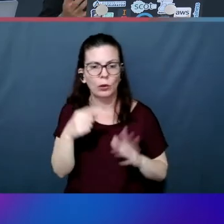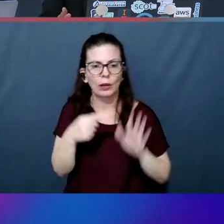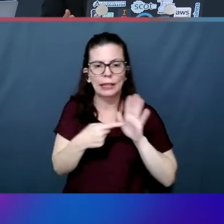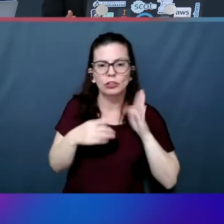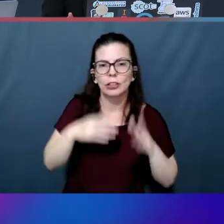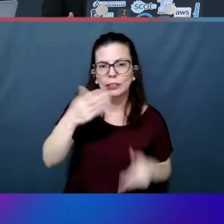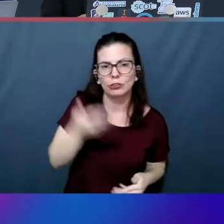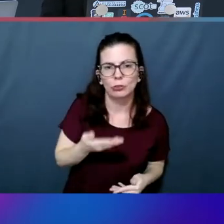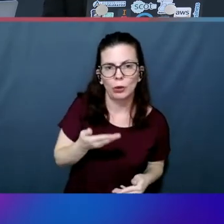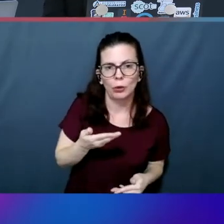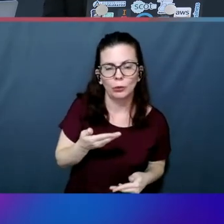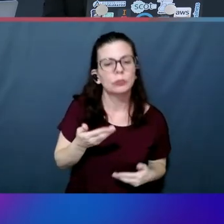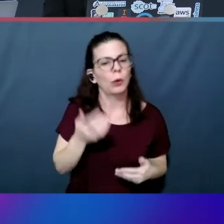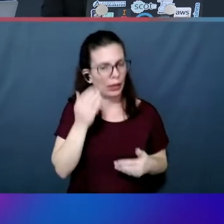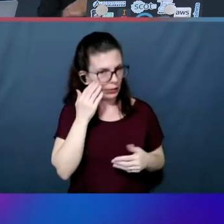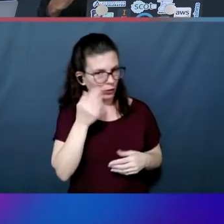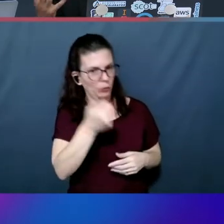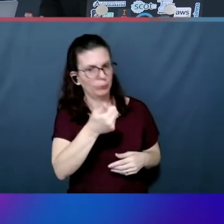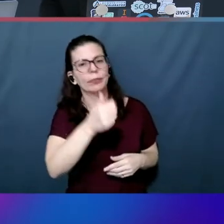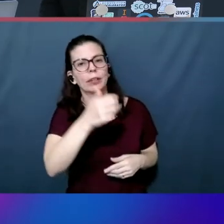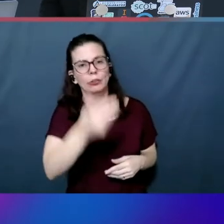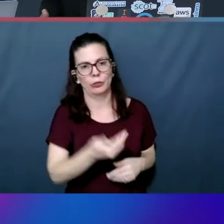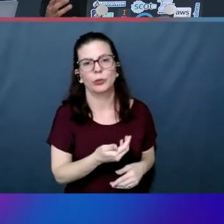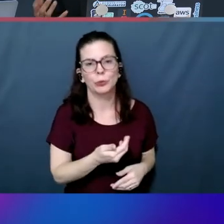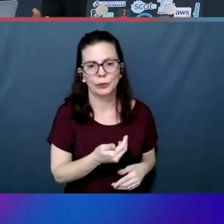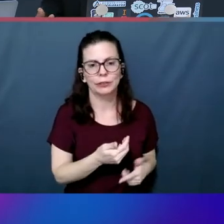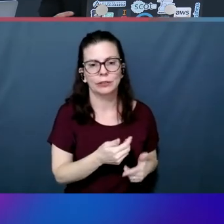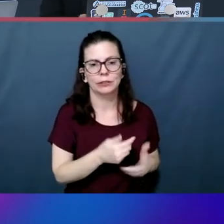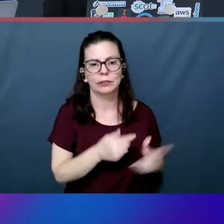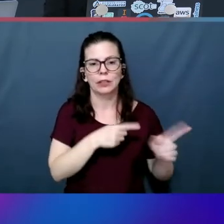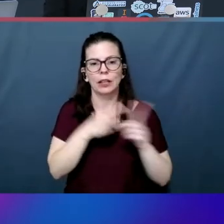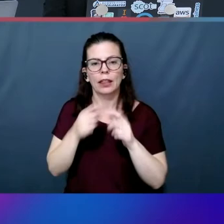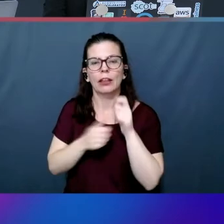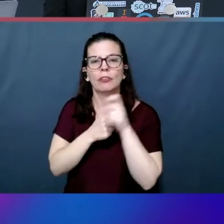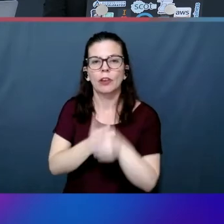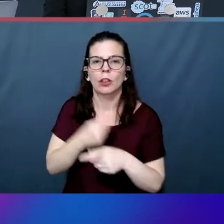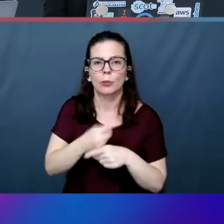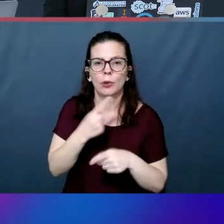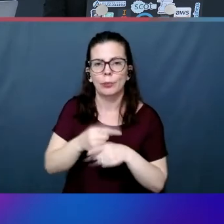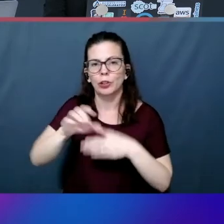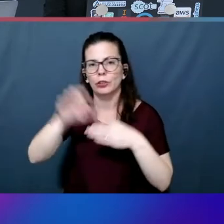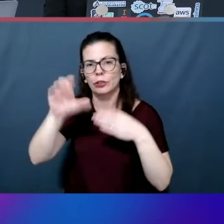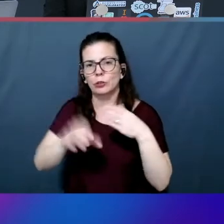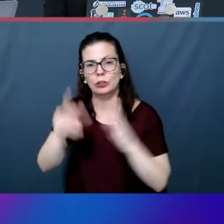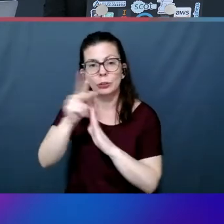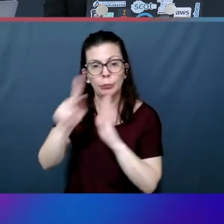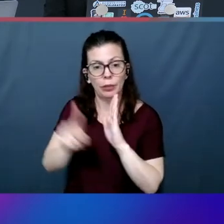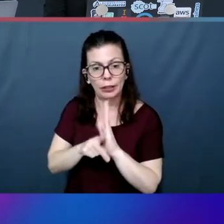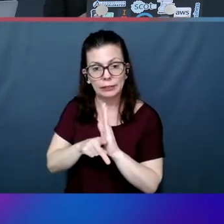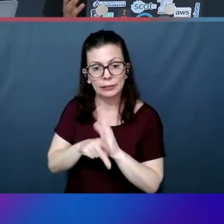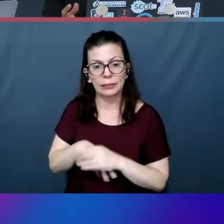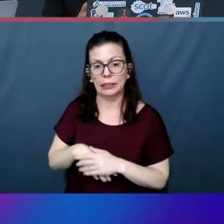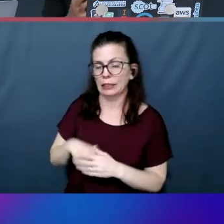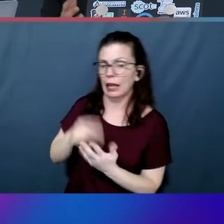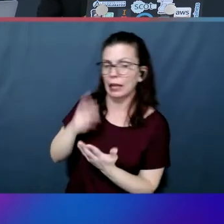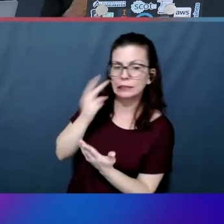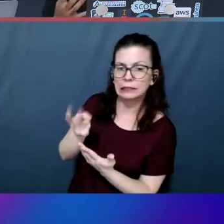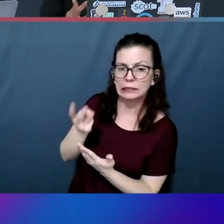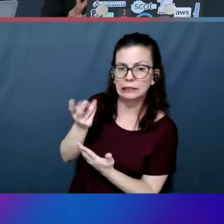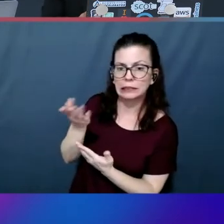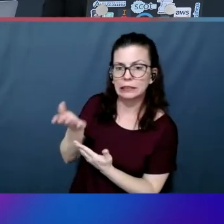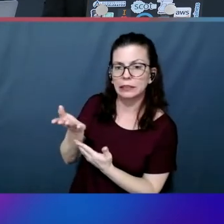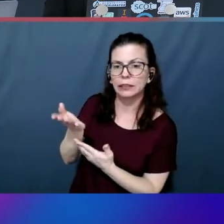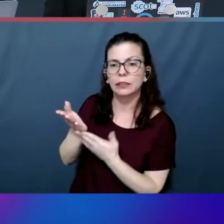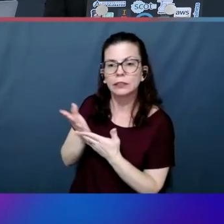know that the agent has introduced themselves, the agents followed the proper conclusion policy. I can see that there was some customer